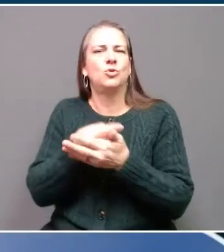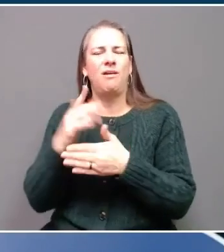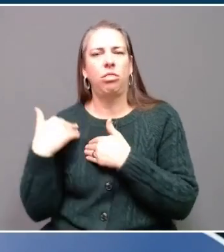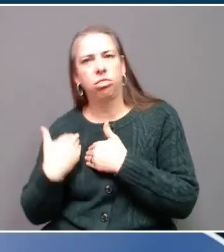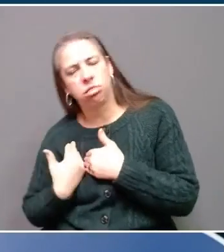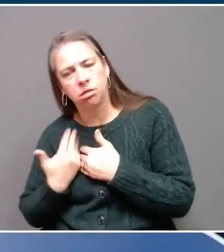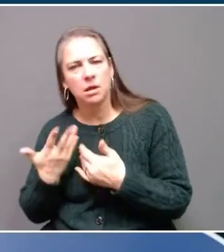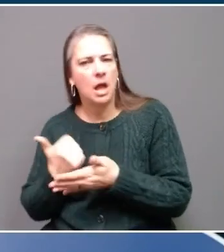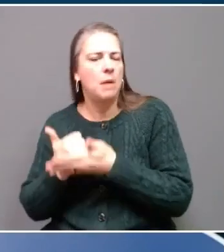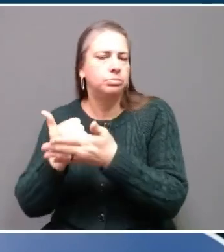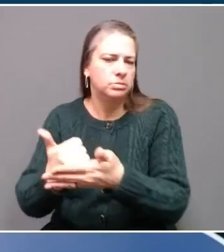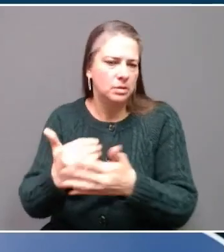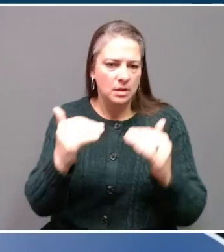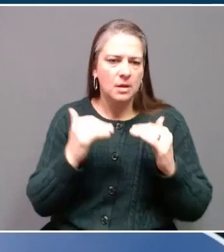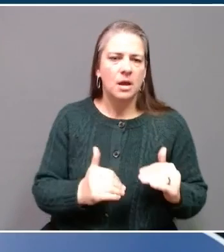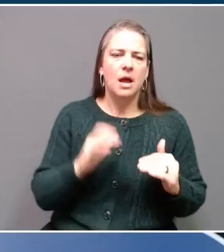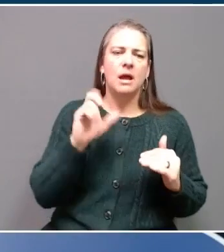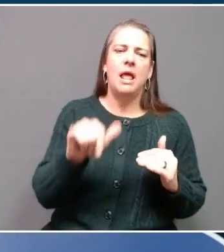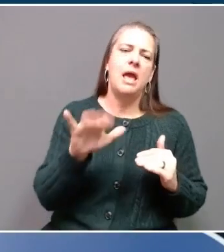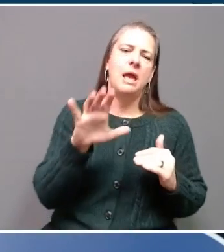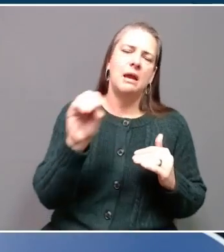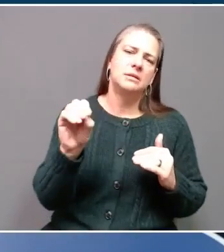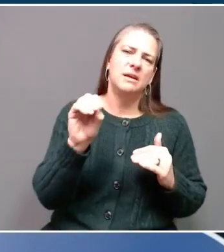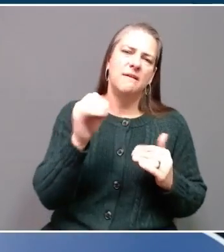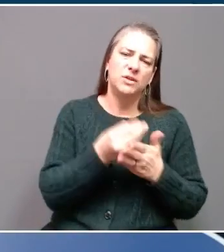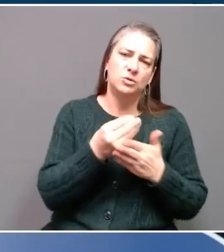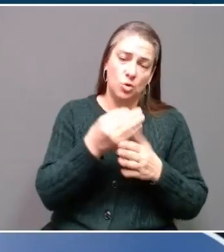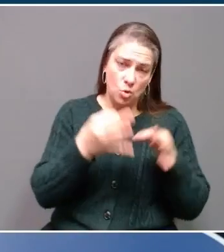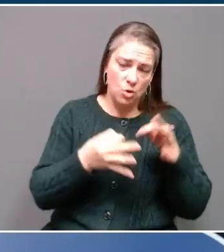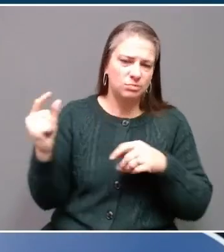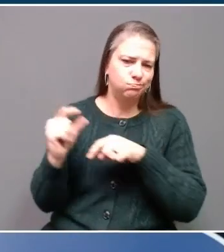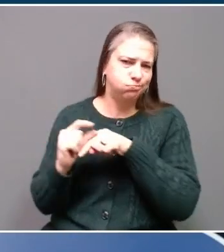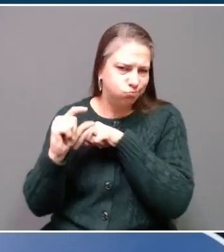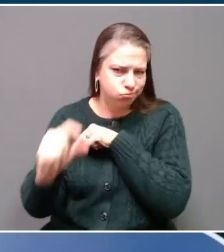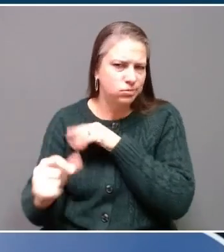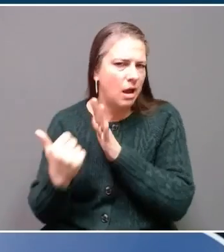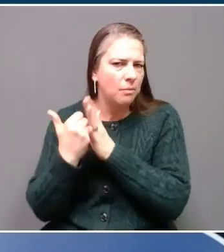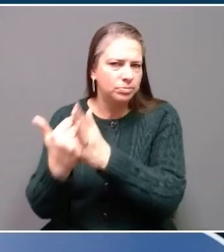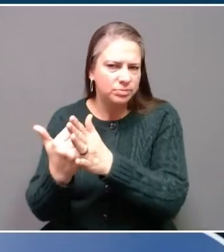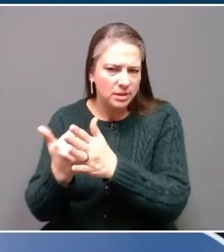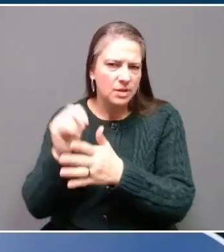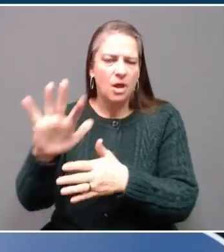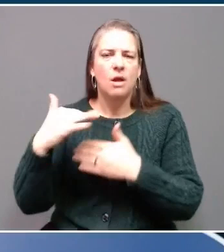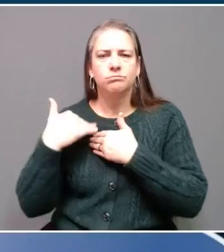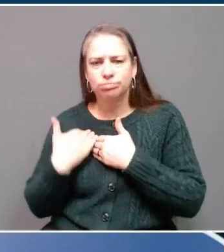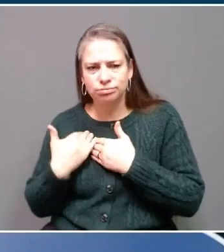Fiscal Court has been approved for $300,000 to alleviate fiscal strain, as well as